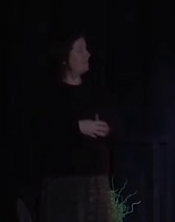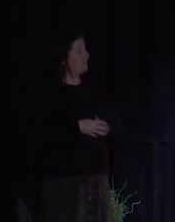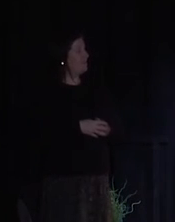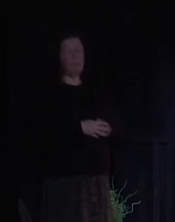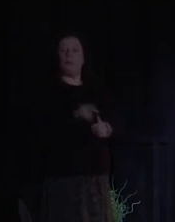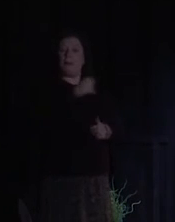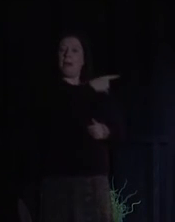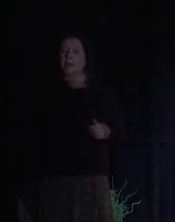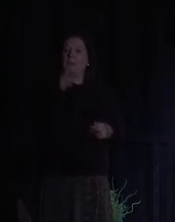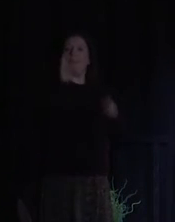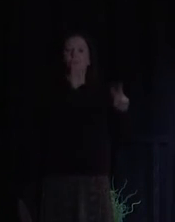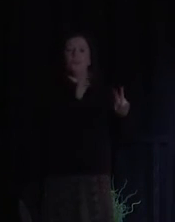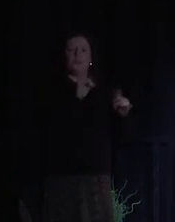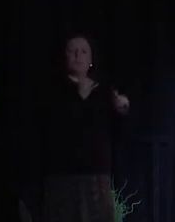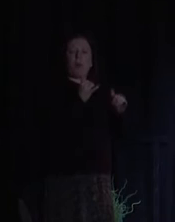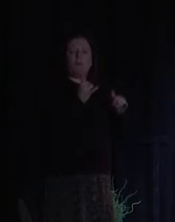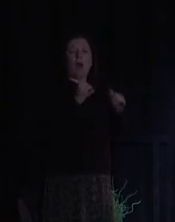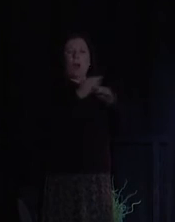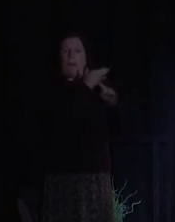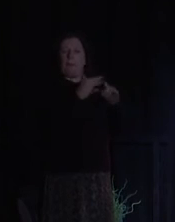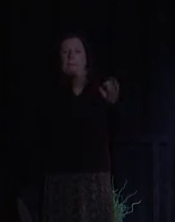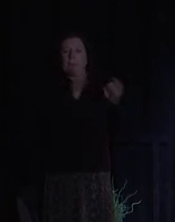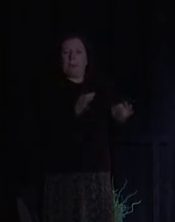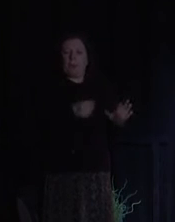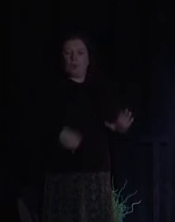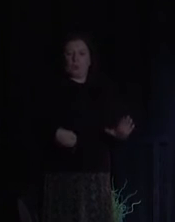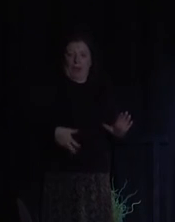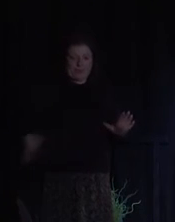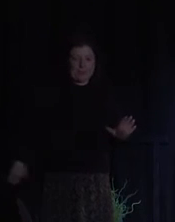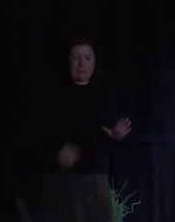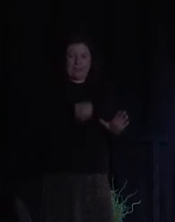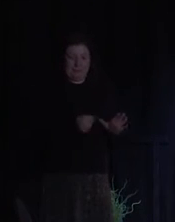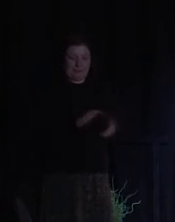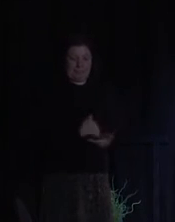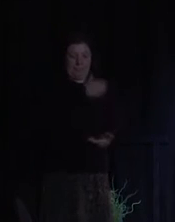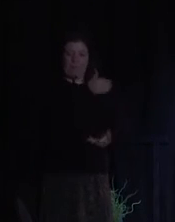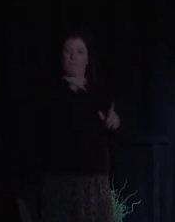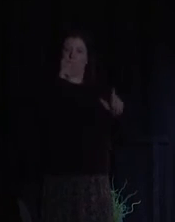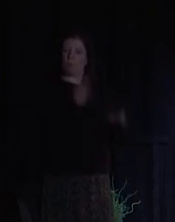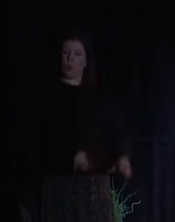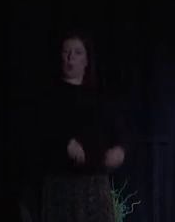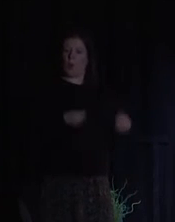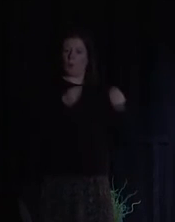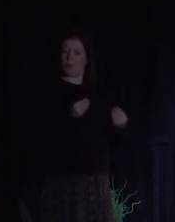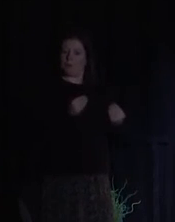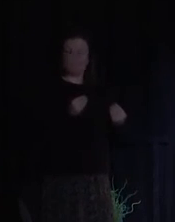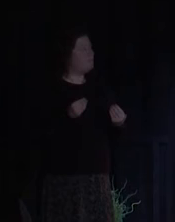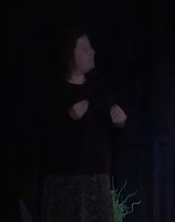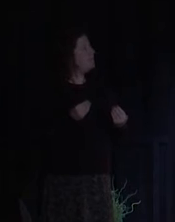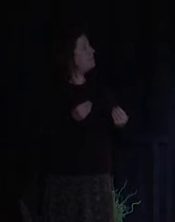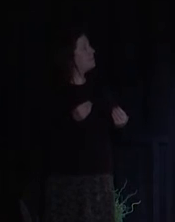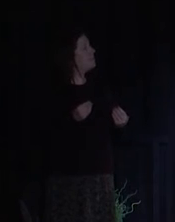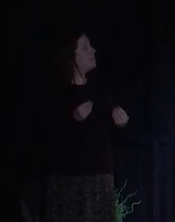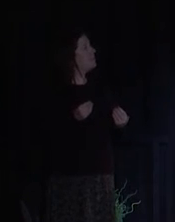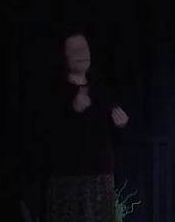if you've seen the show, it doesn't always happen, it's only if they feel right, where they reach in their suitcases and they bring out a photograph of somebody, well, we're not quite sure why, whether